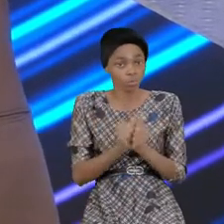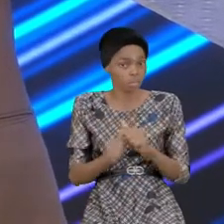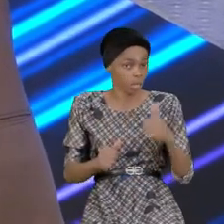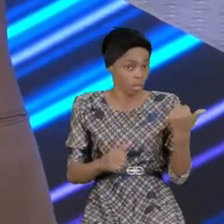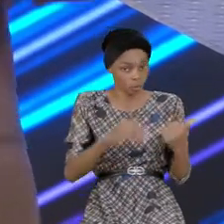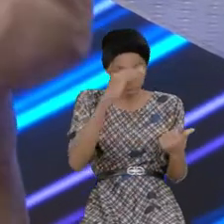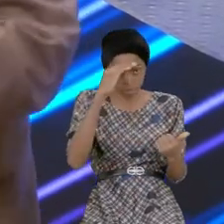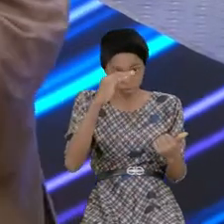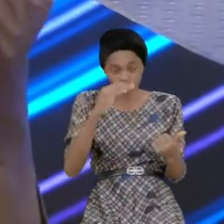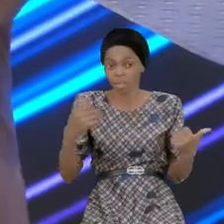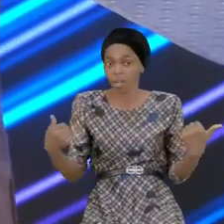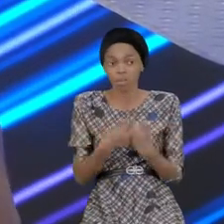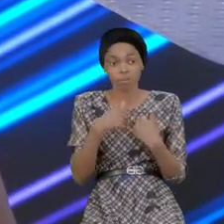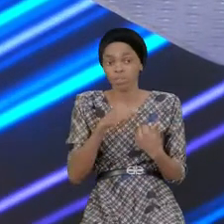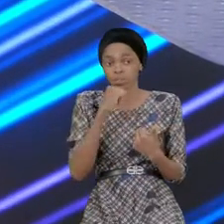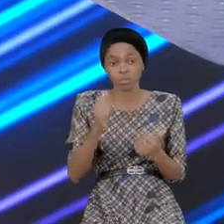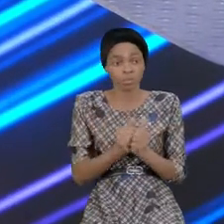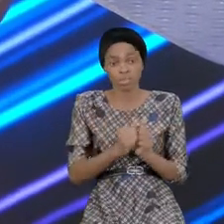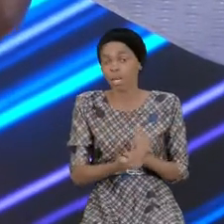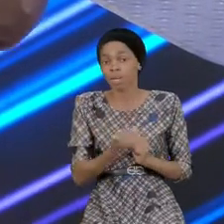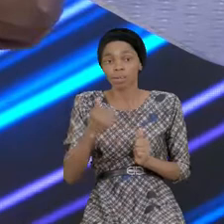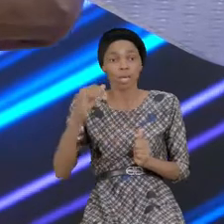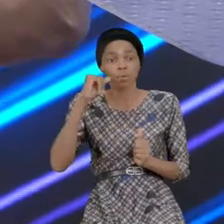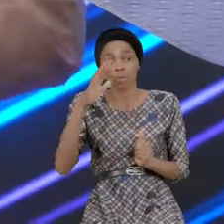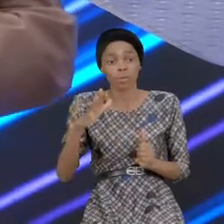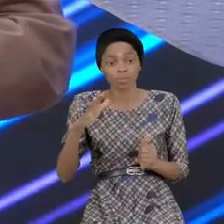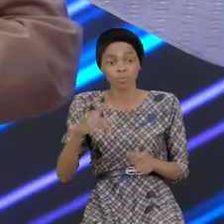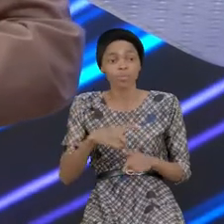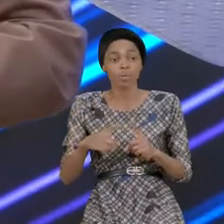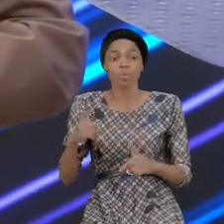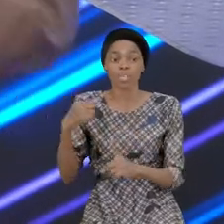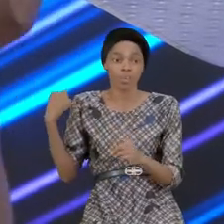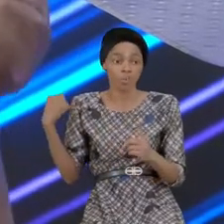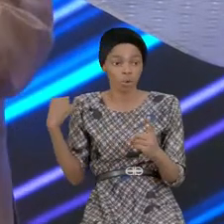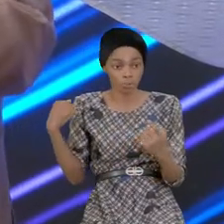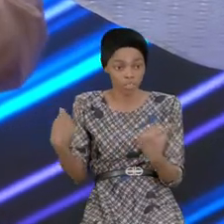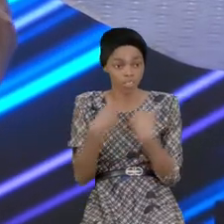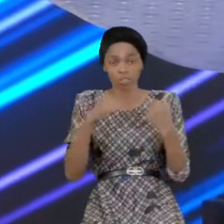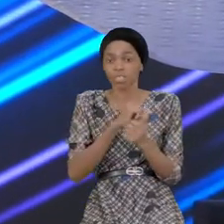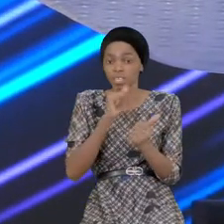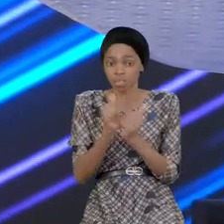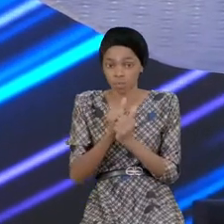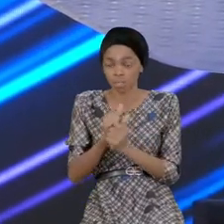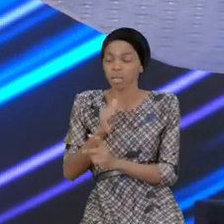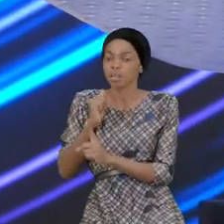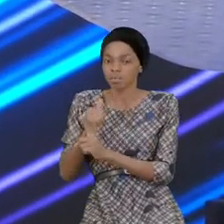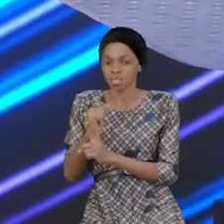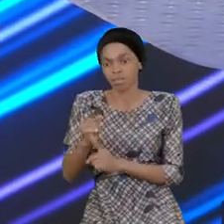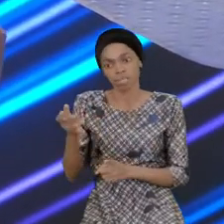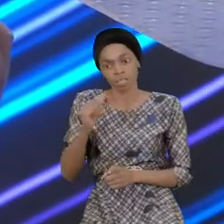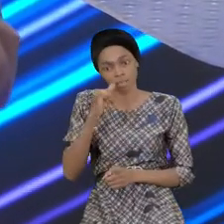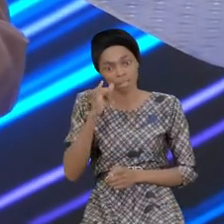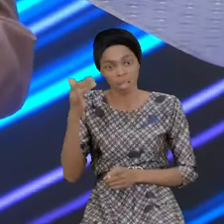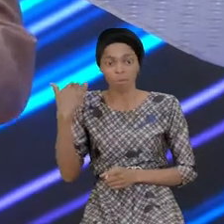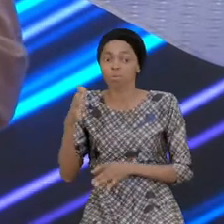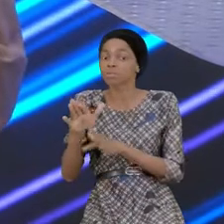is not with another woman. His competition is with himself. I was slow yesterday, I'm going to